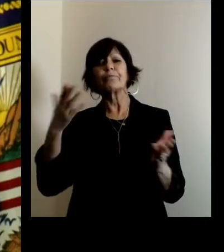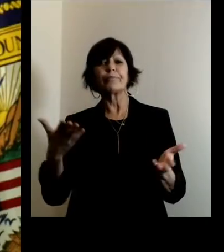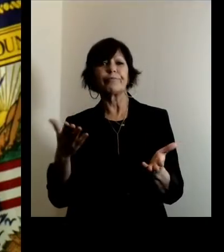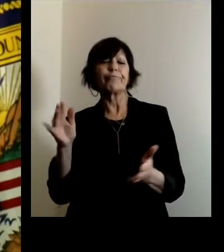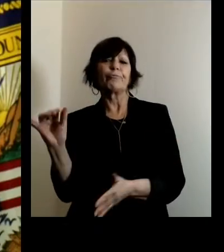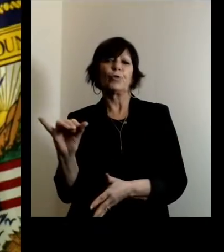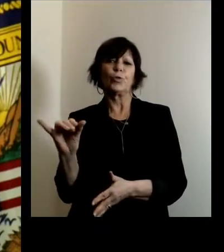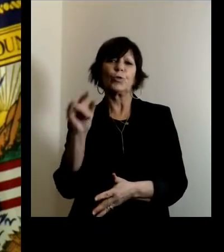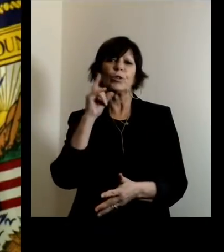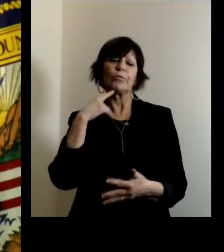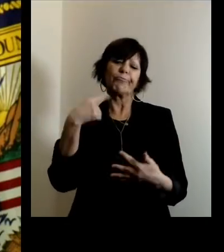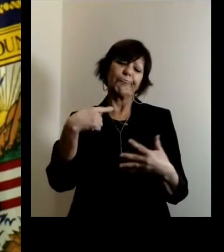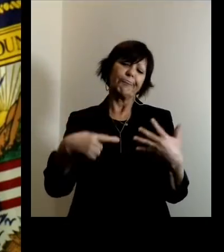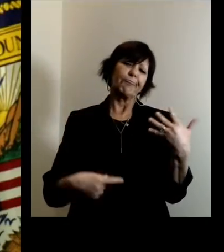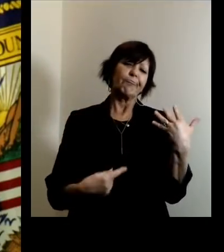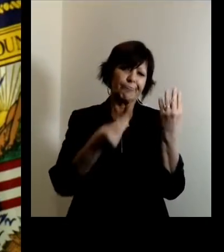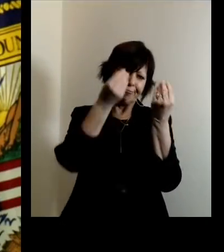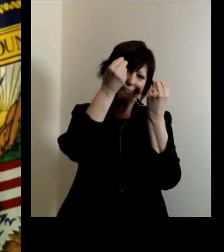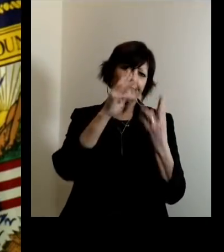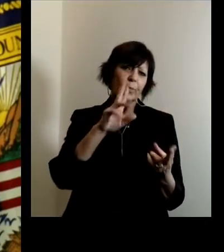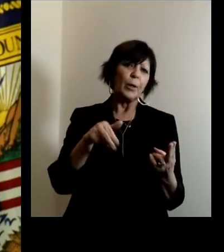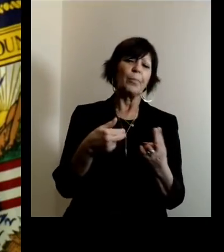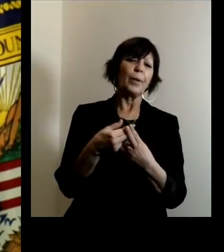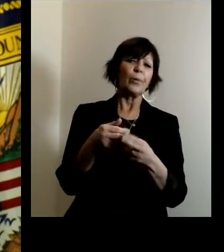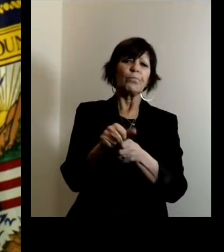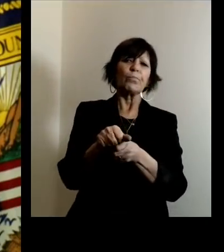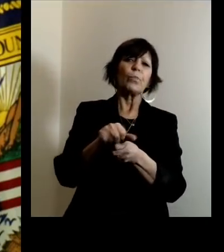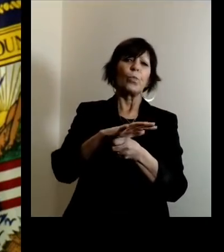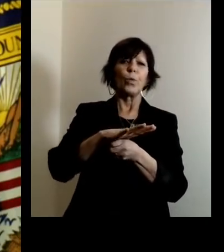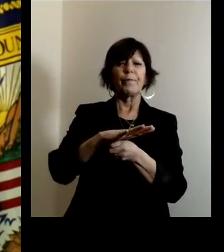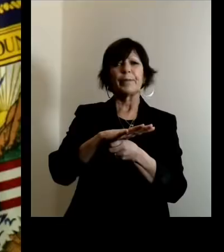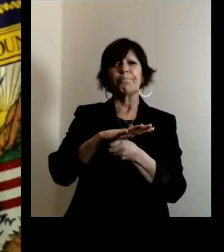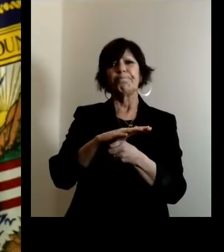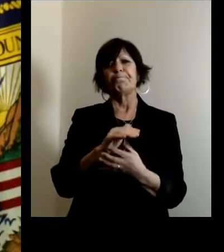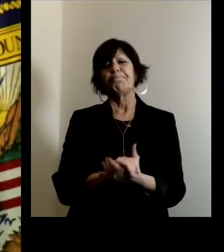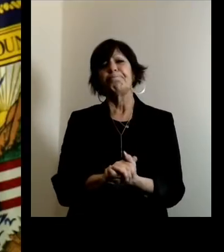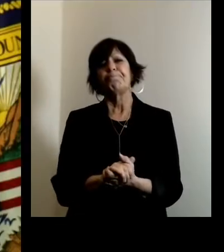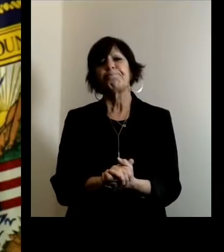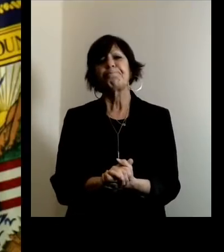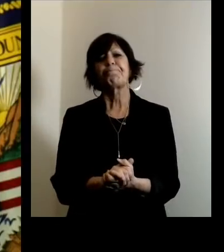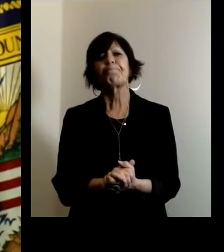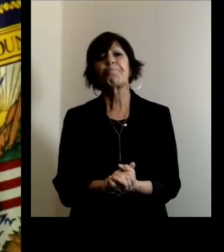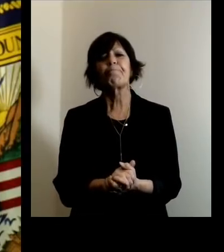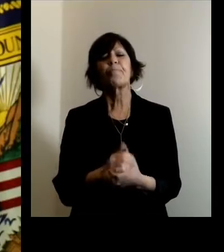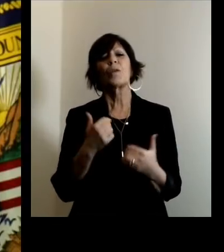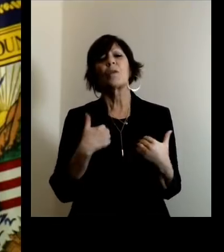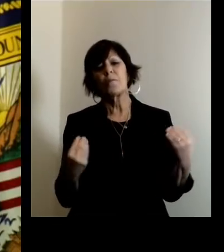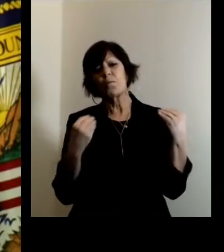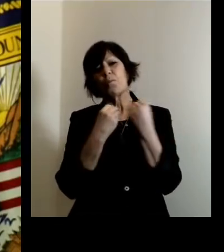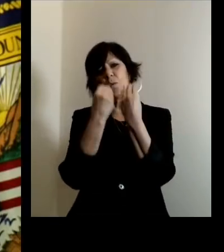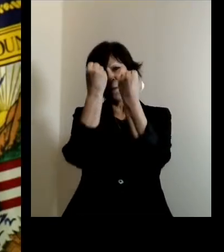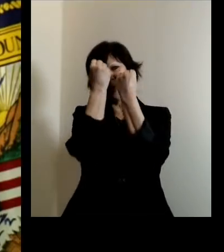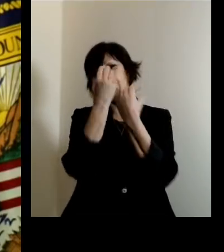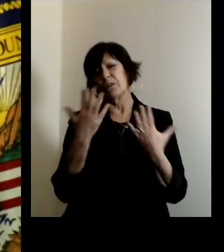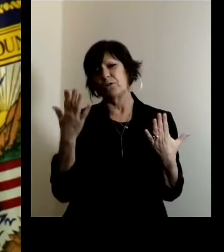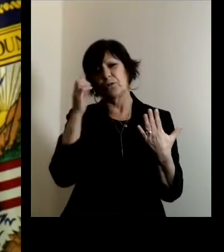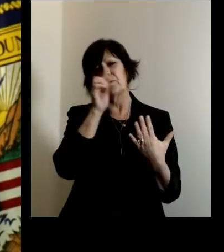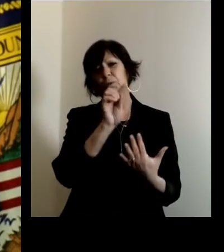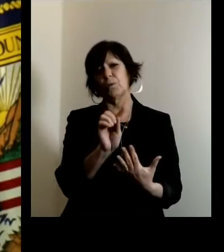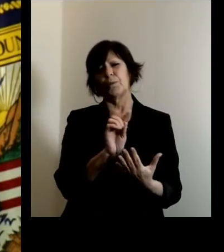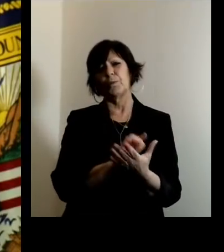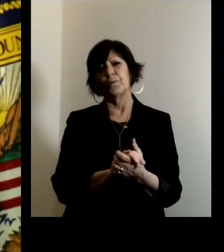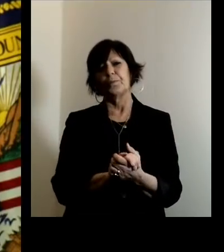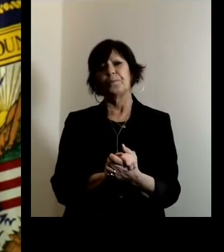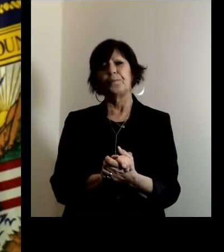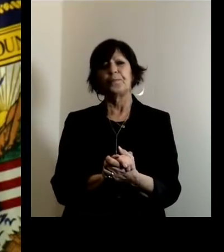as we go through some data with regards to the COVID-19 outbreak in Erie County. We have some more information to share, including newer